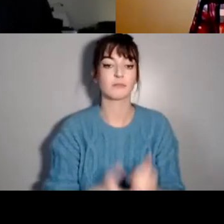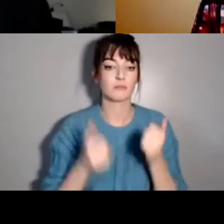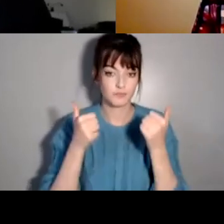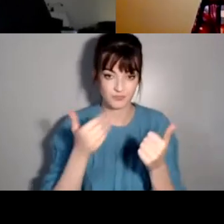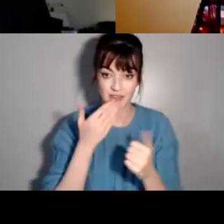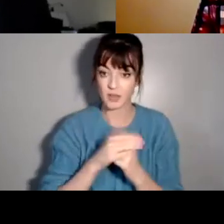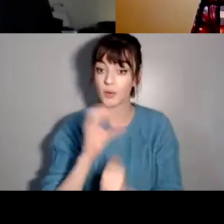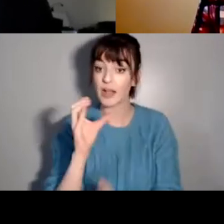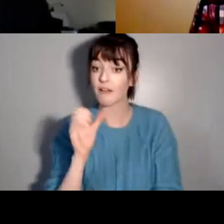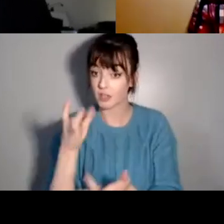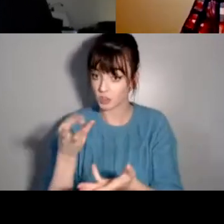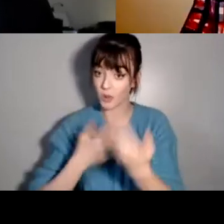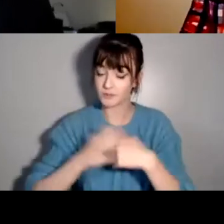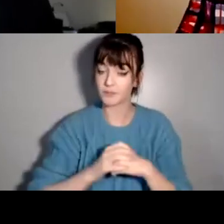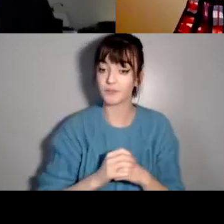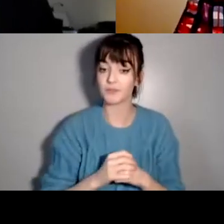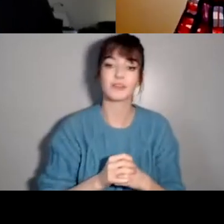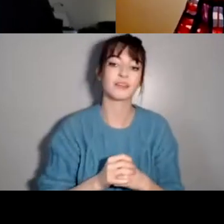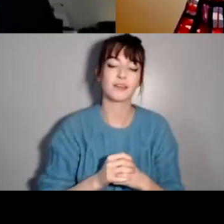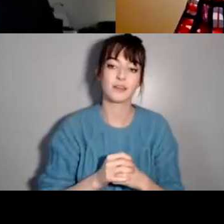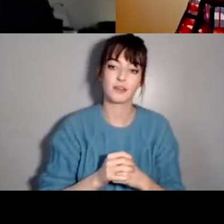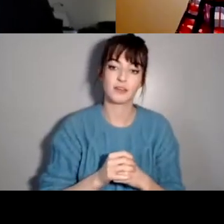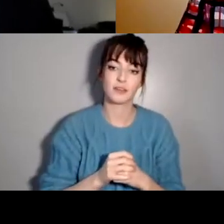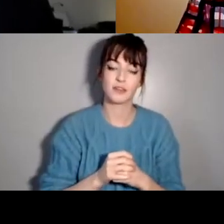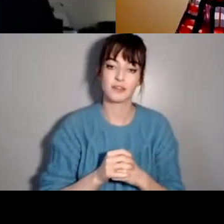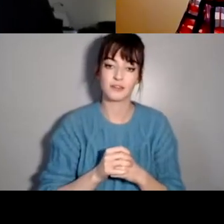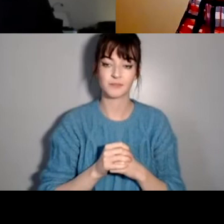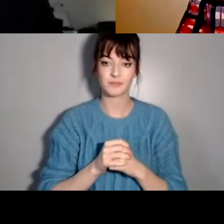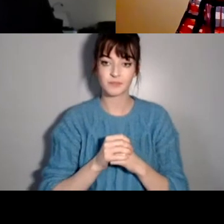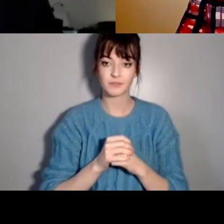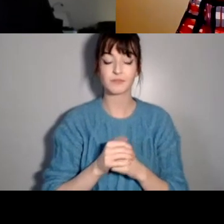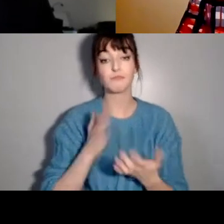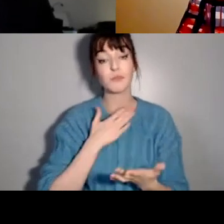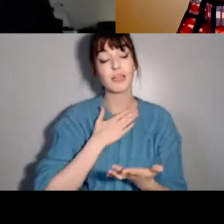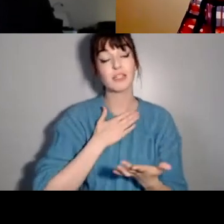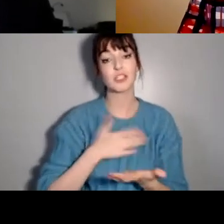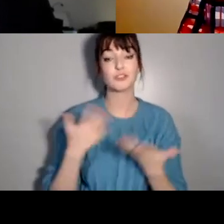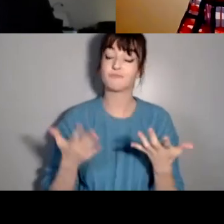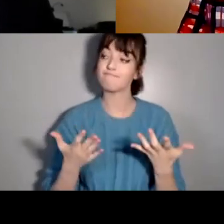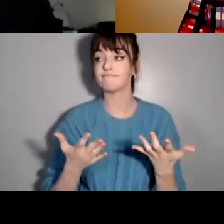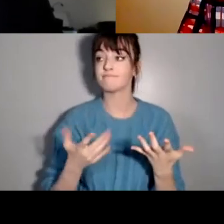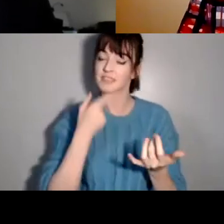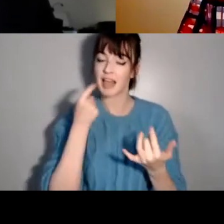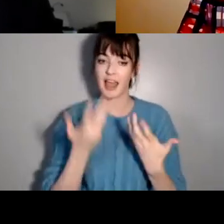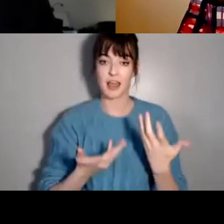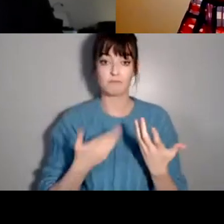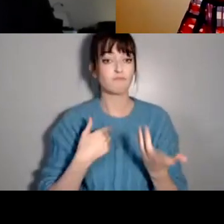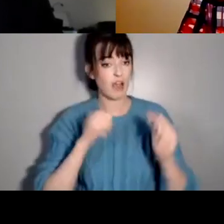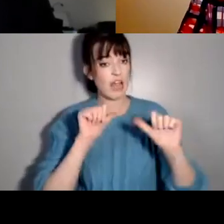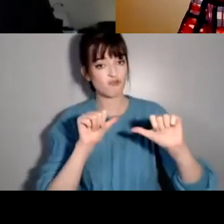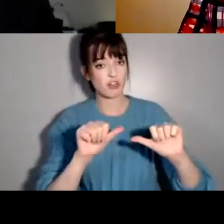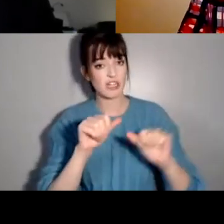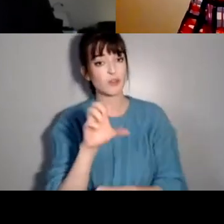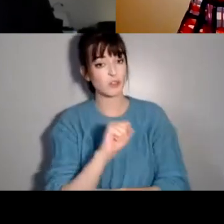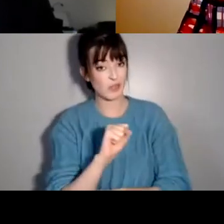Suzanne. Caroline, do you want to add anything to that? I suppose just to say, to agree with Suzanne